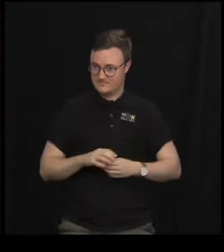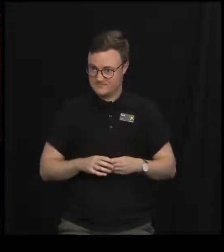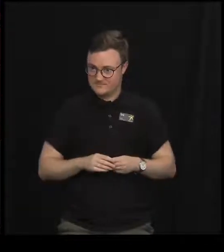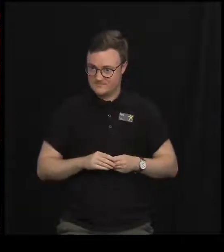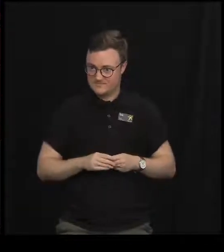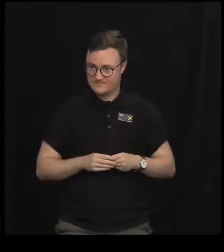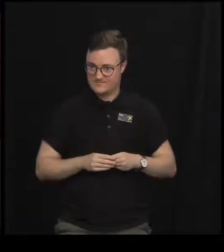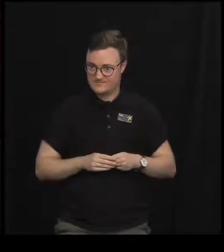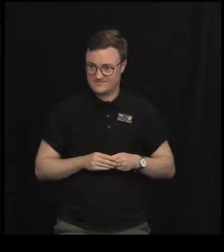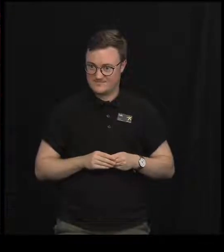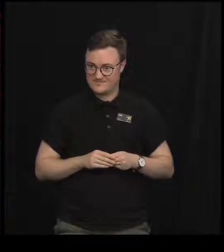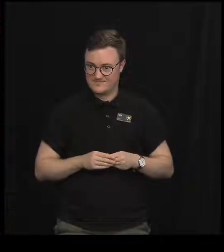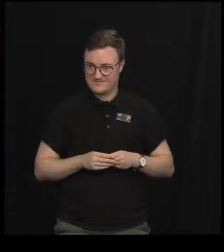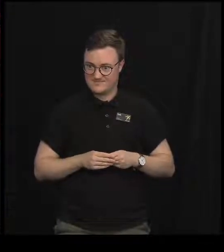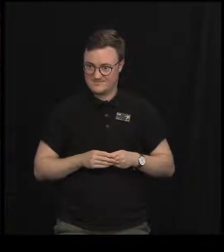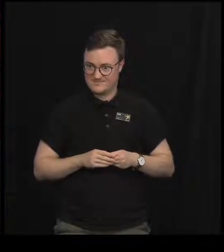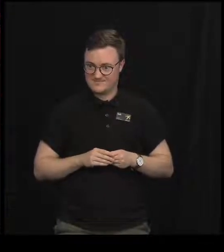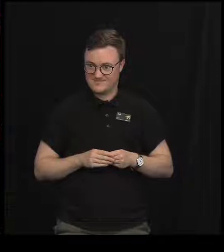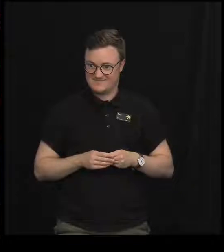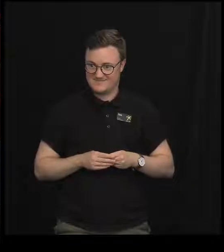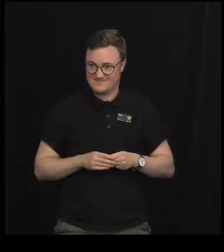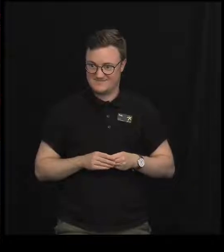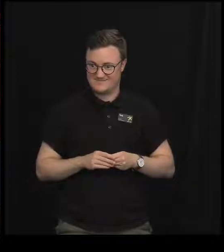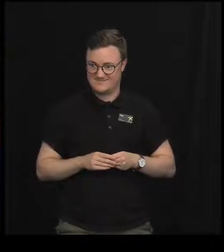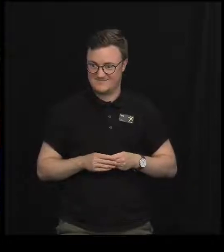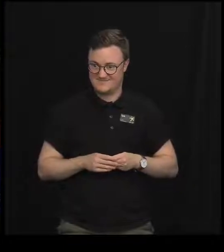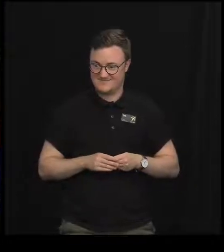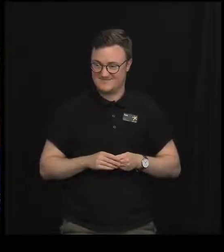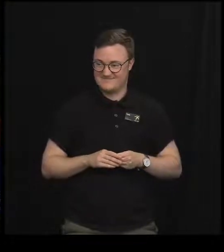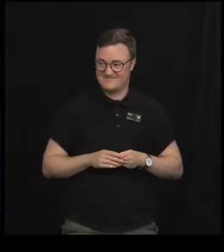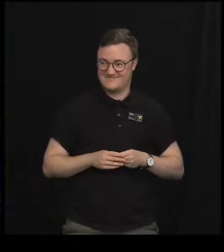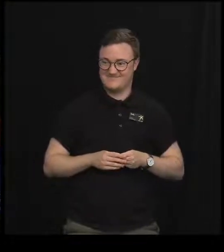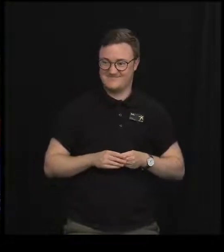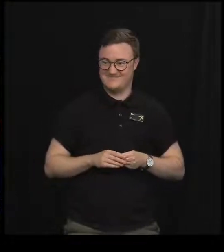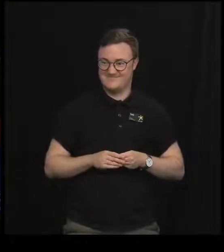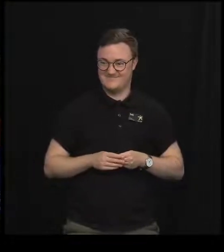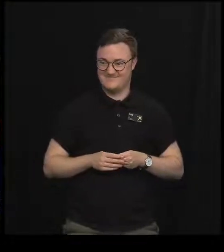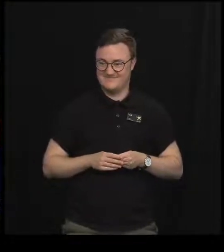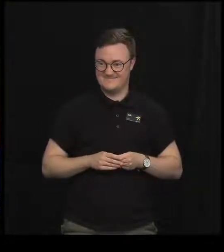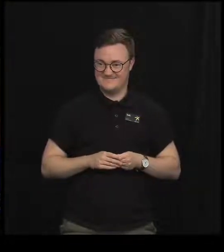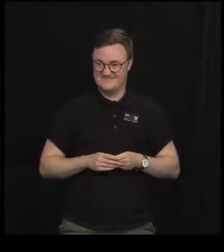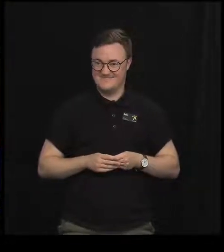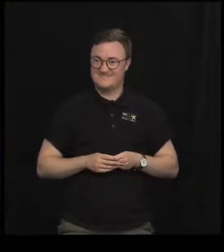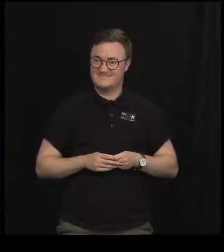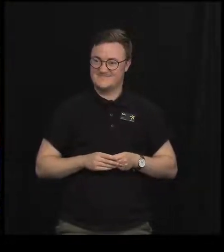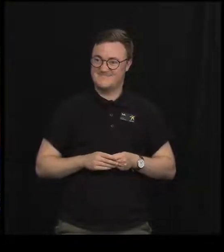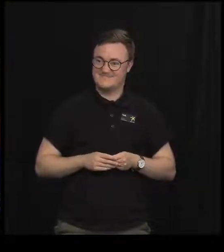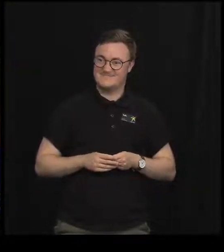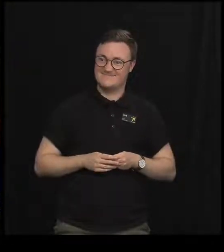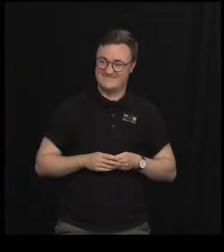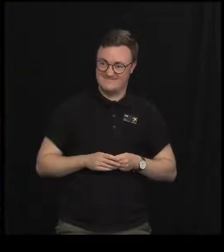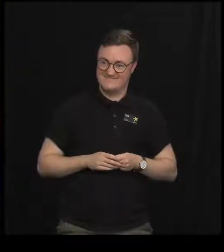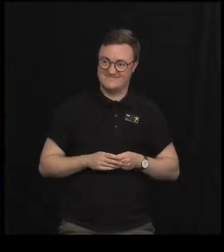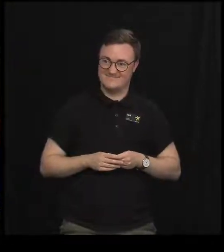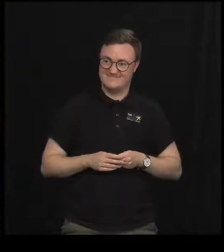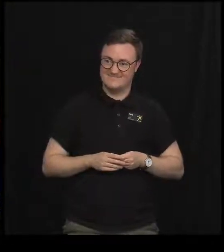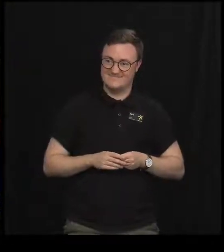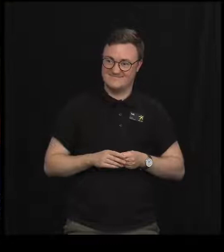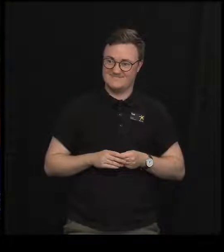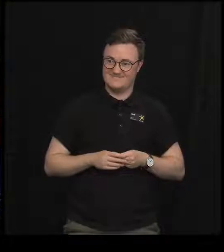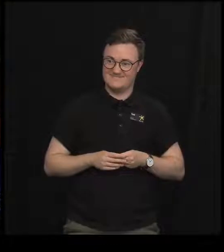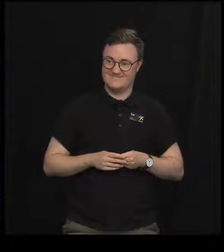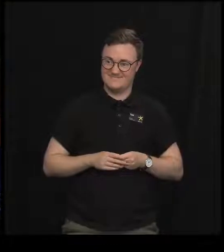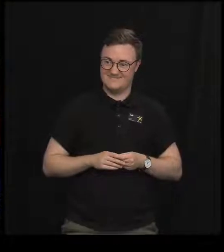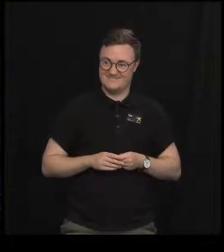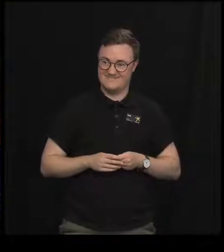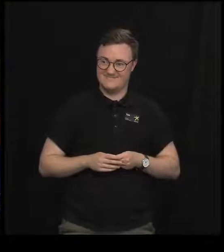My Right. I'm sorry, I came in the middle of the seminar, but it was so exciting, so I couldn't